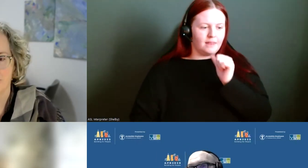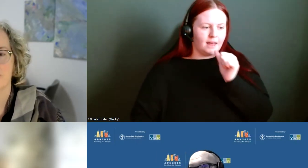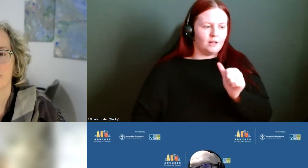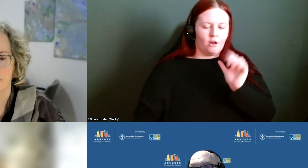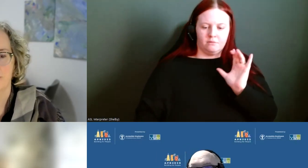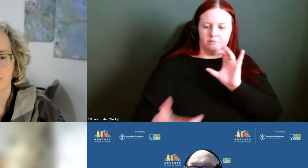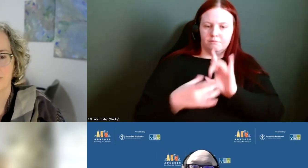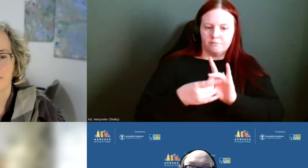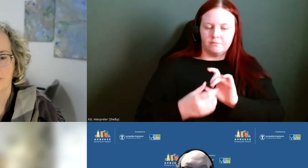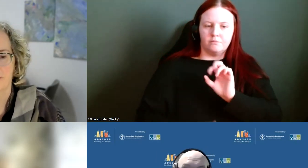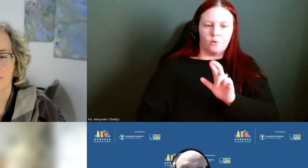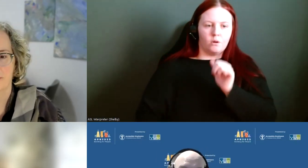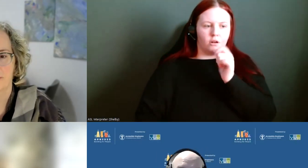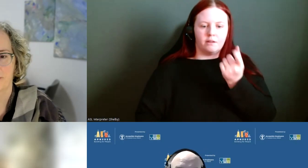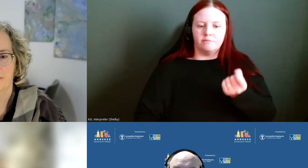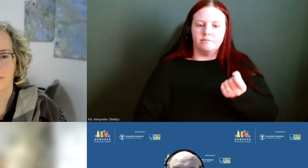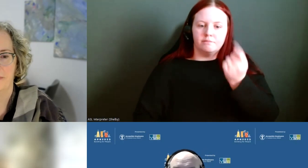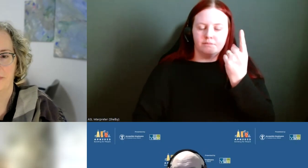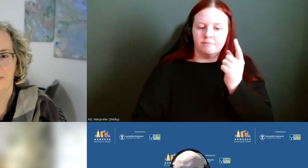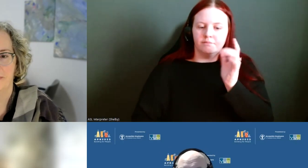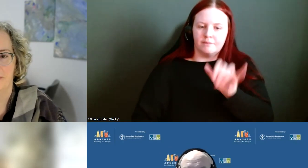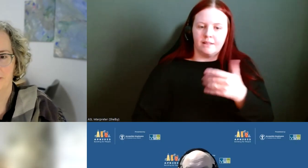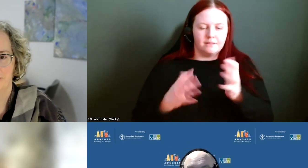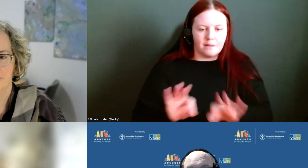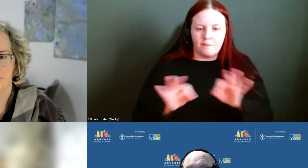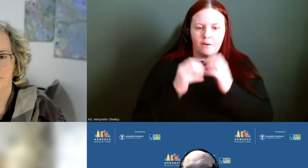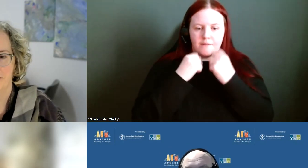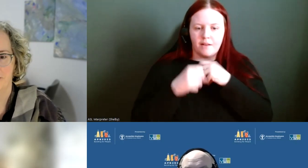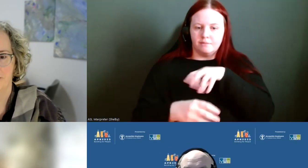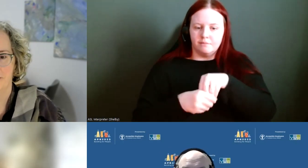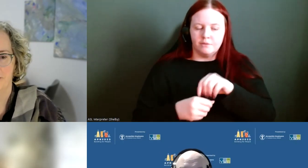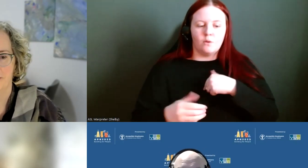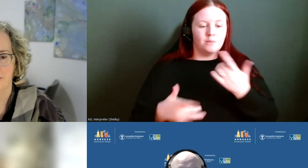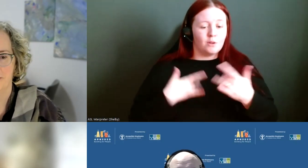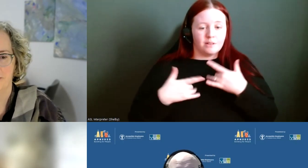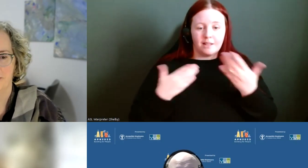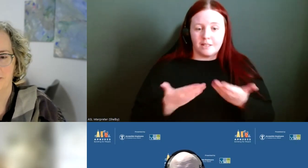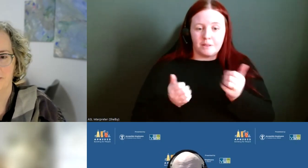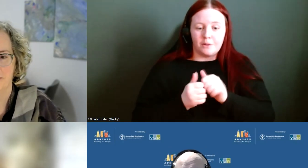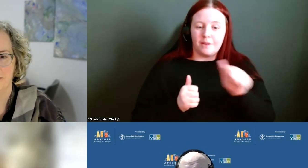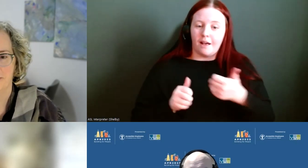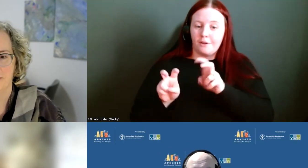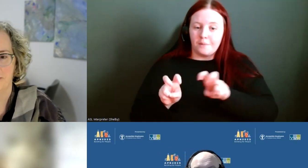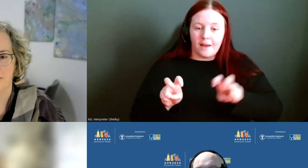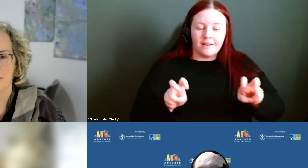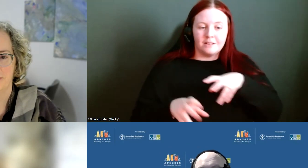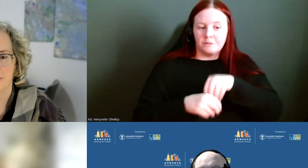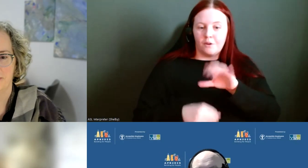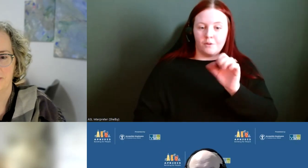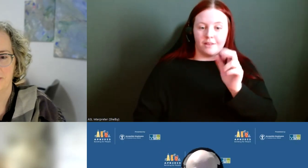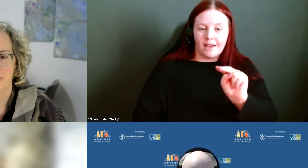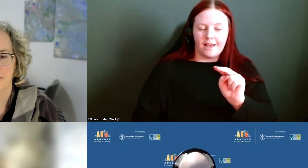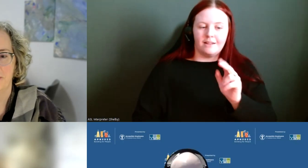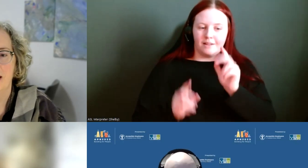or understand that fundamental principle? So I'm so excited to be here with all of my panelists and to be part of CAN and looking forward to a great